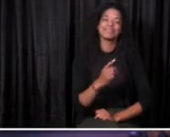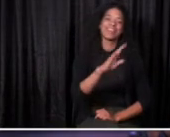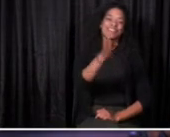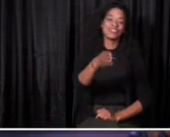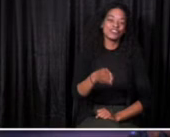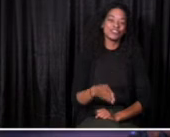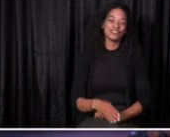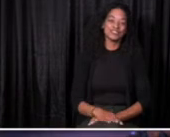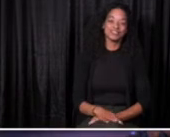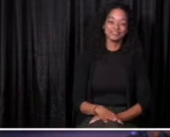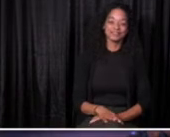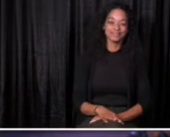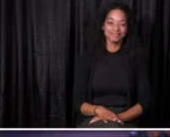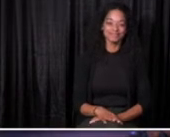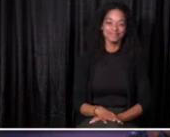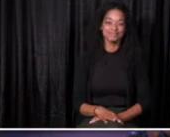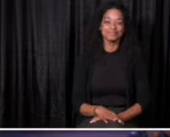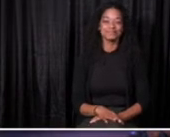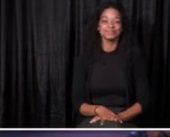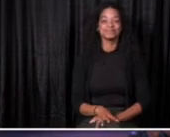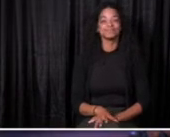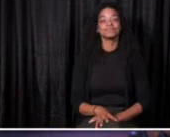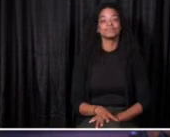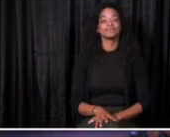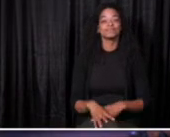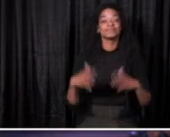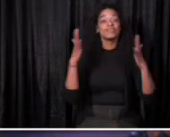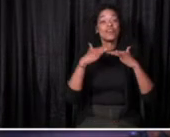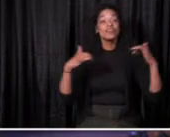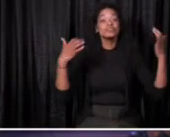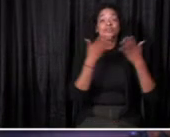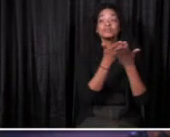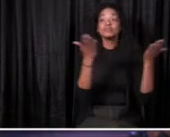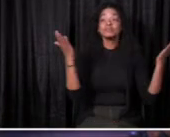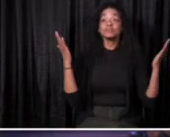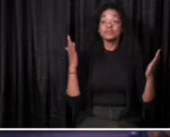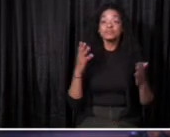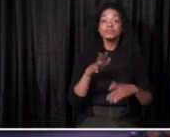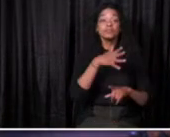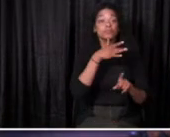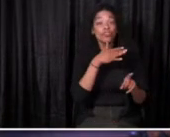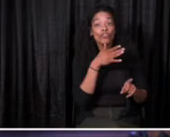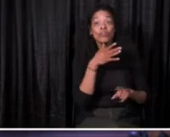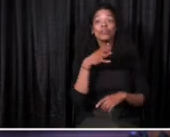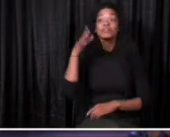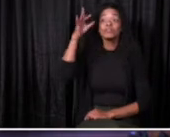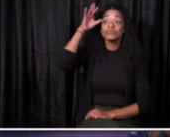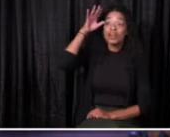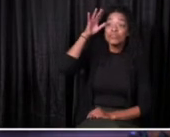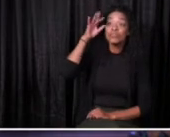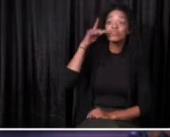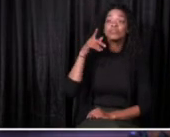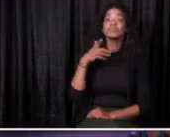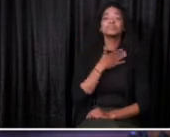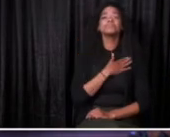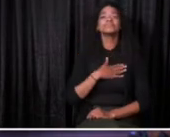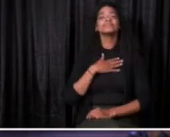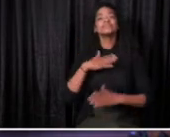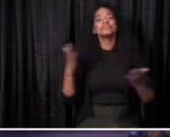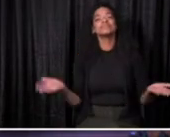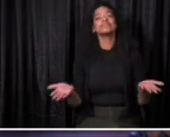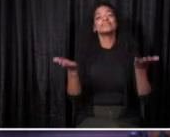Mothers, fathers, will you please rise if you are able so that we may thank